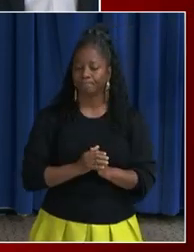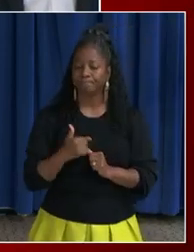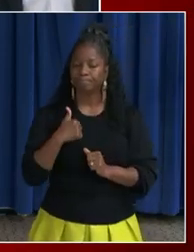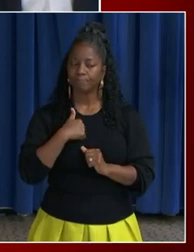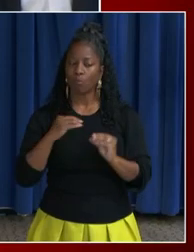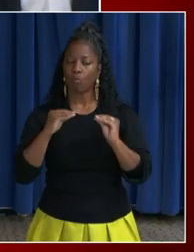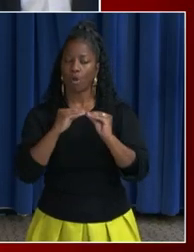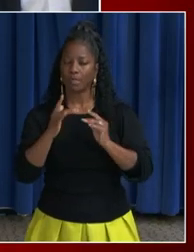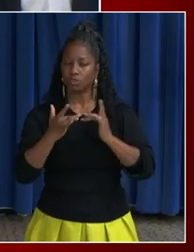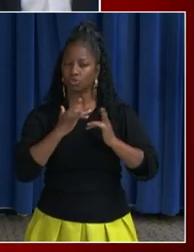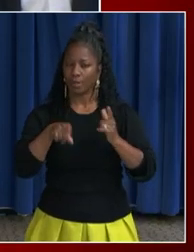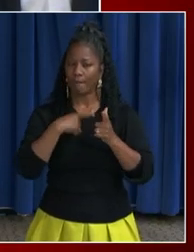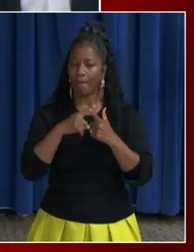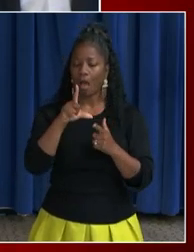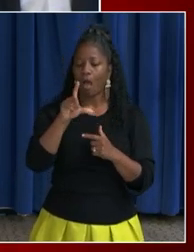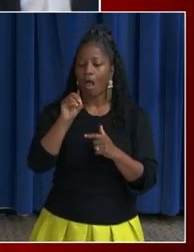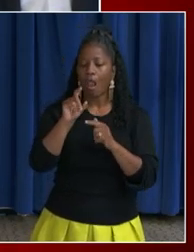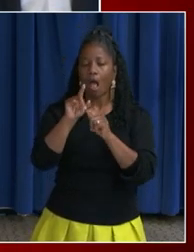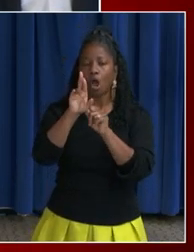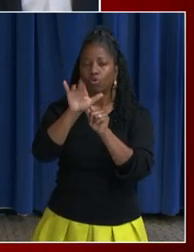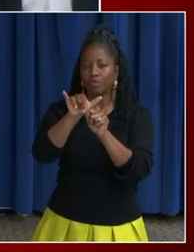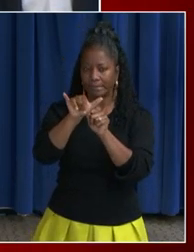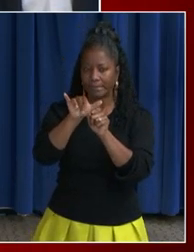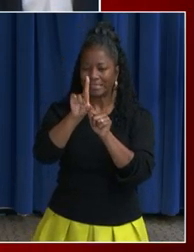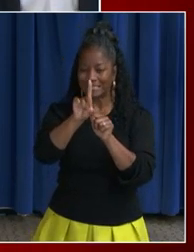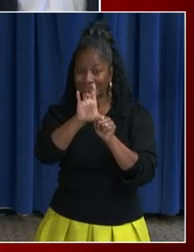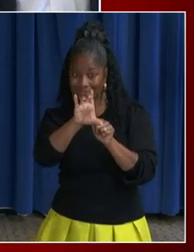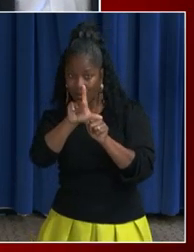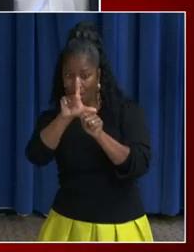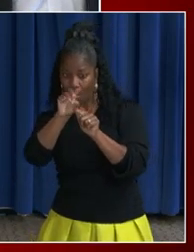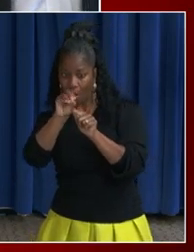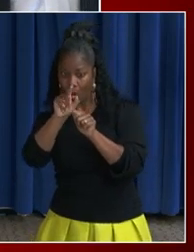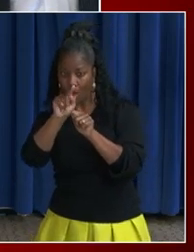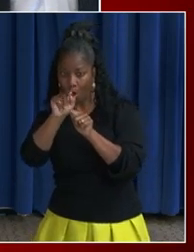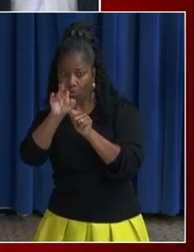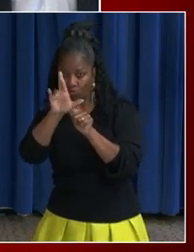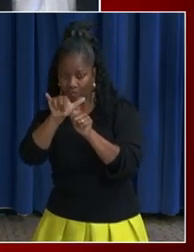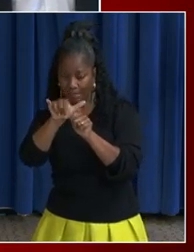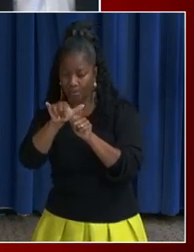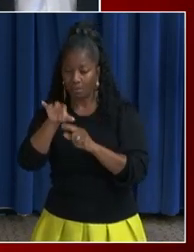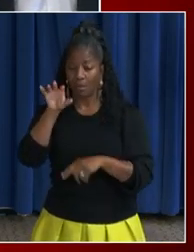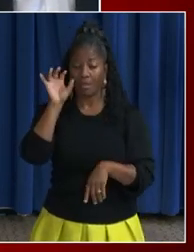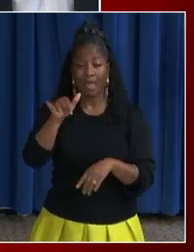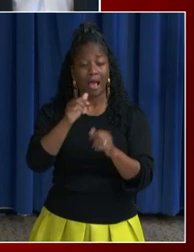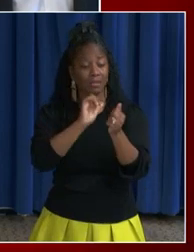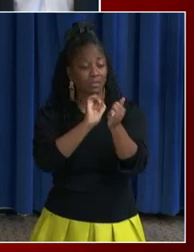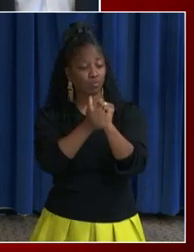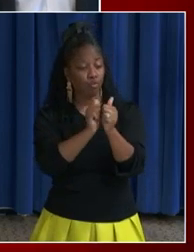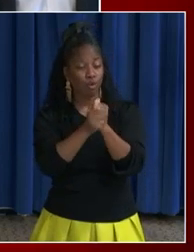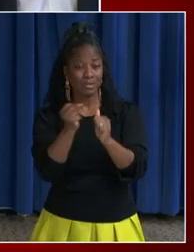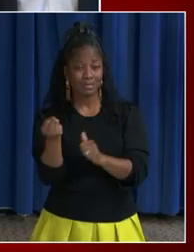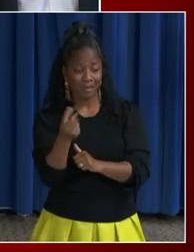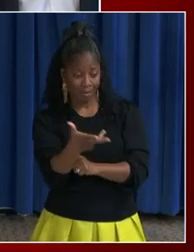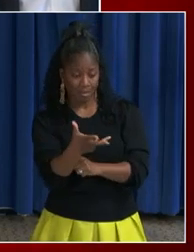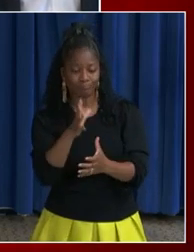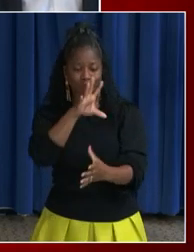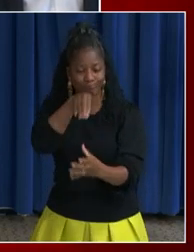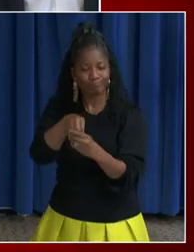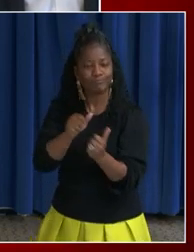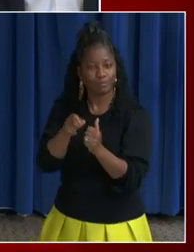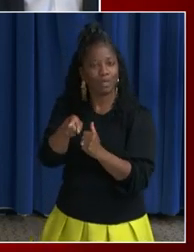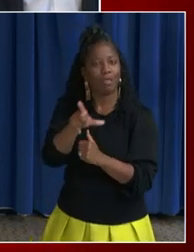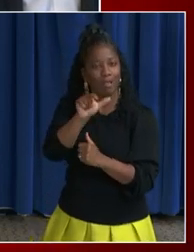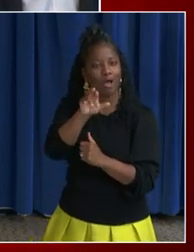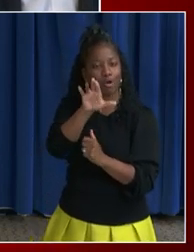concerned generally about the lottery and DC Lottery, and the sports gambling is a part of that.